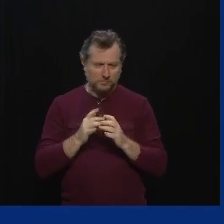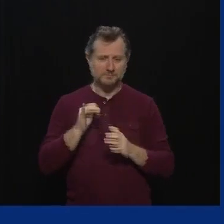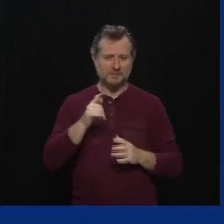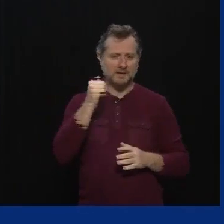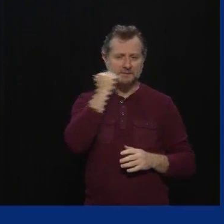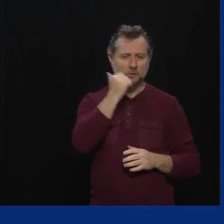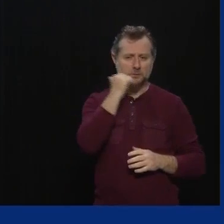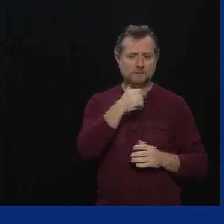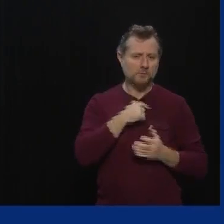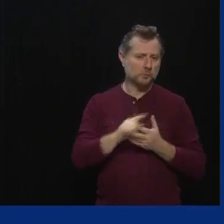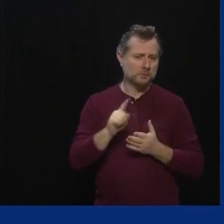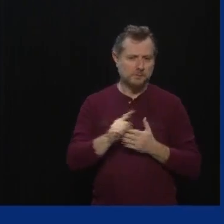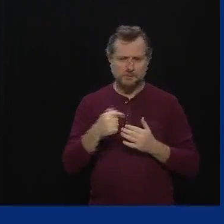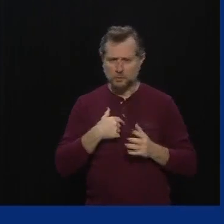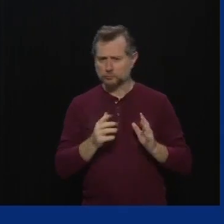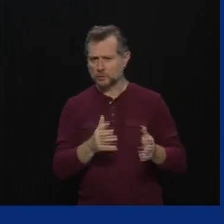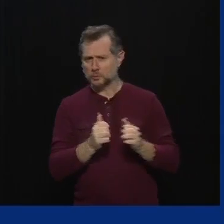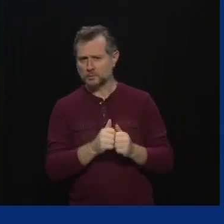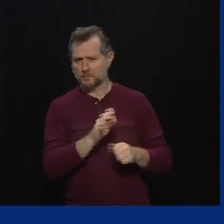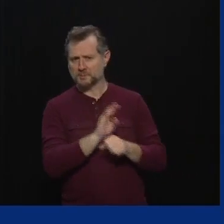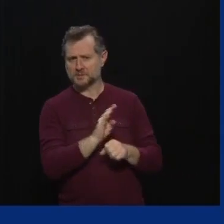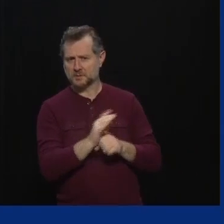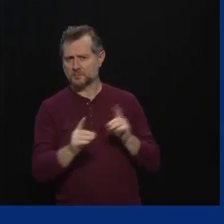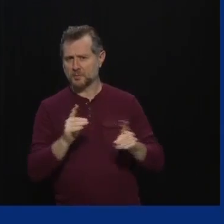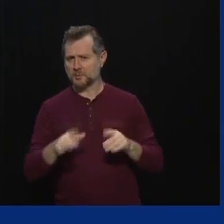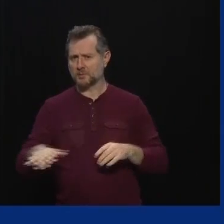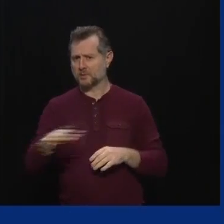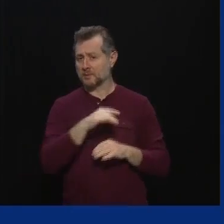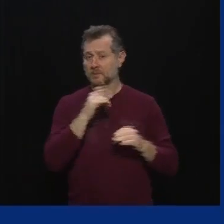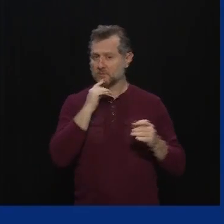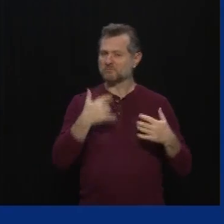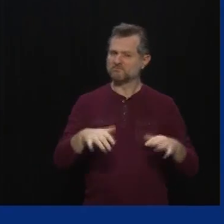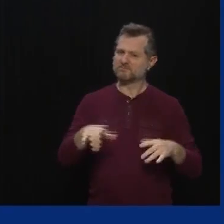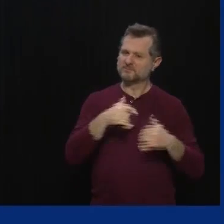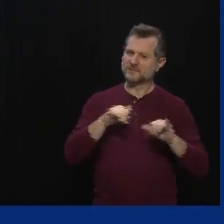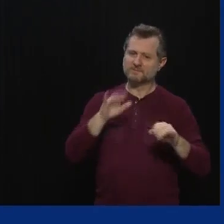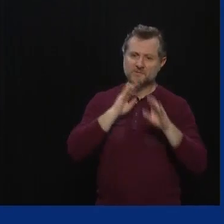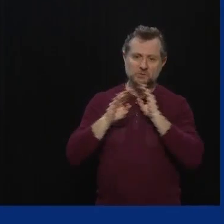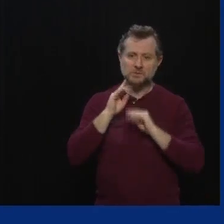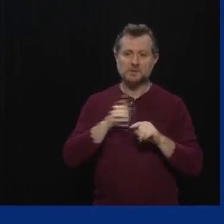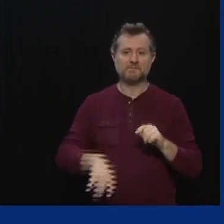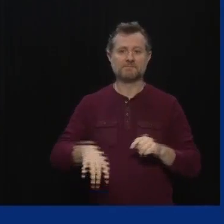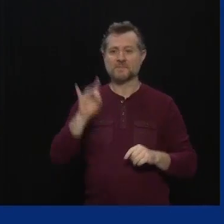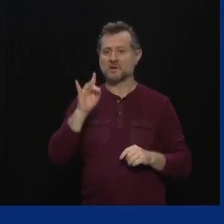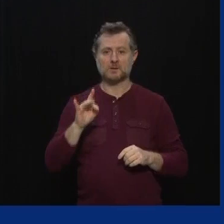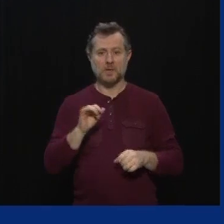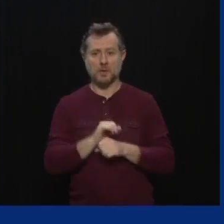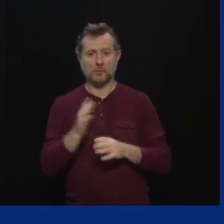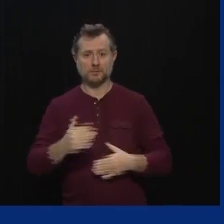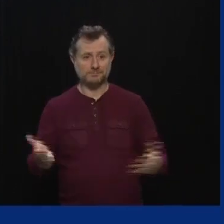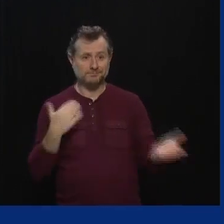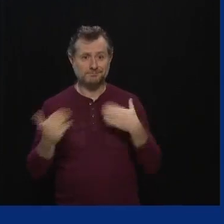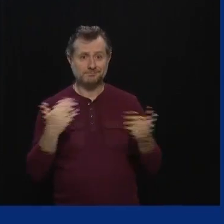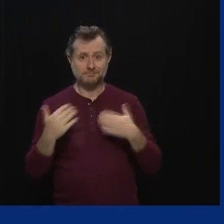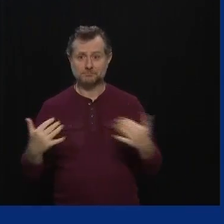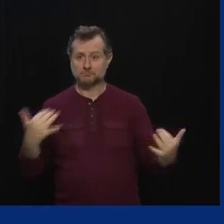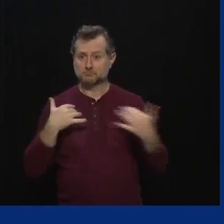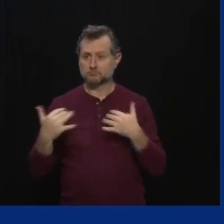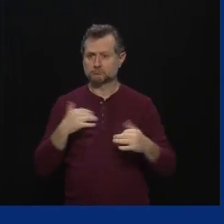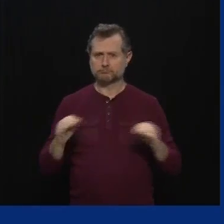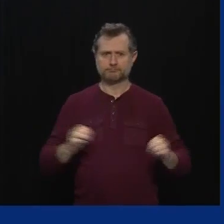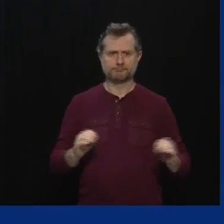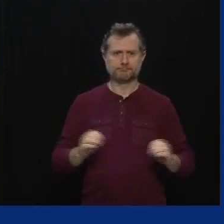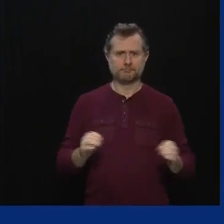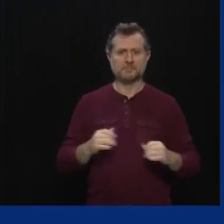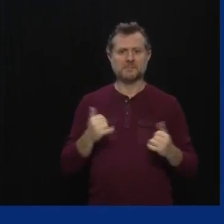so frustrated that they can't find workers they're looking for. So there's a disconnect that I need to help bridge right now, and to